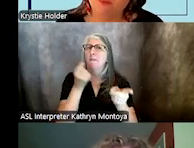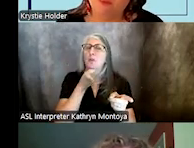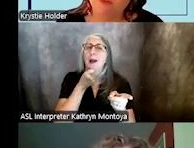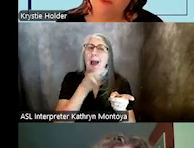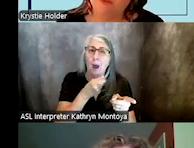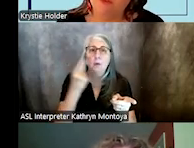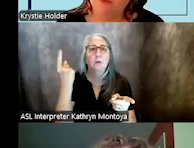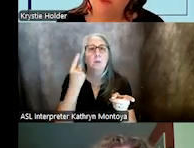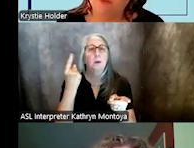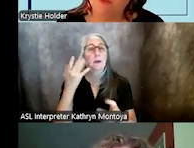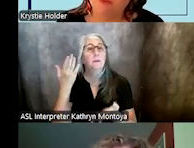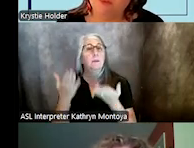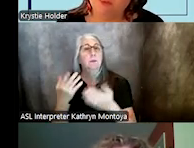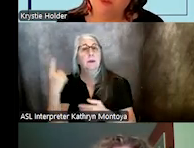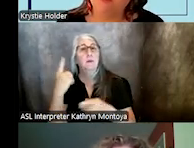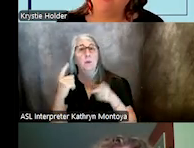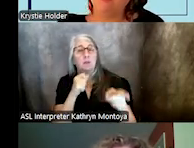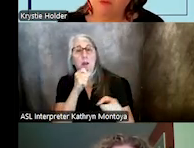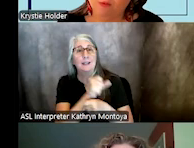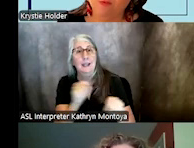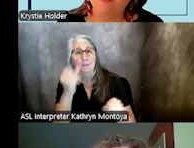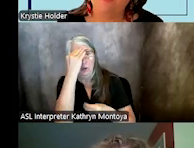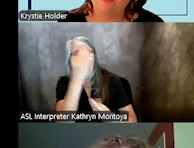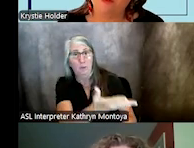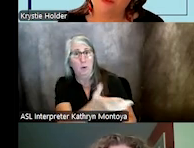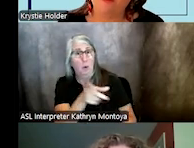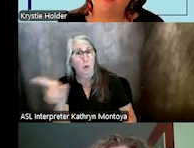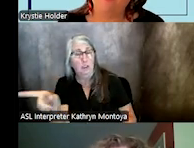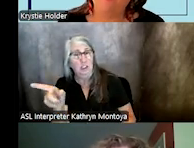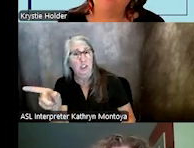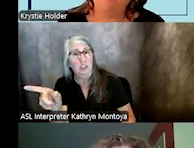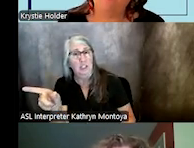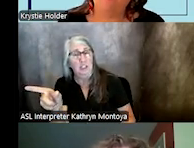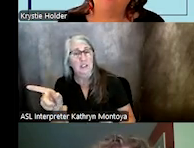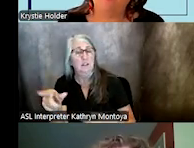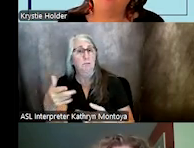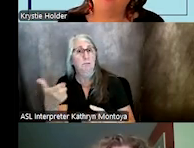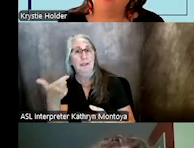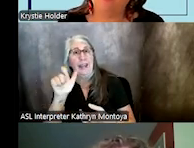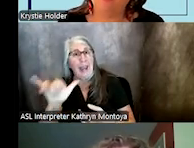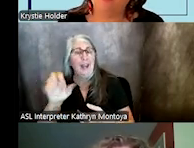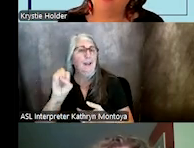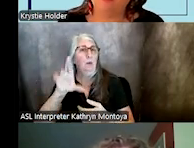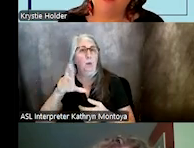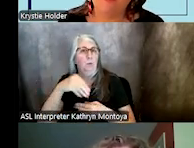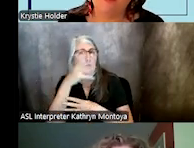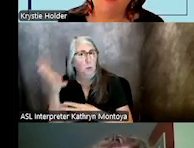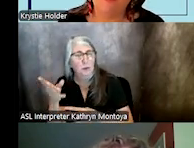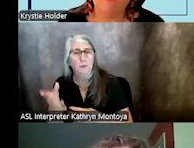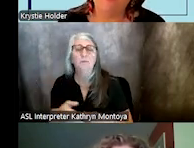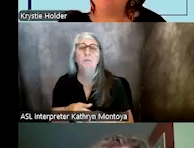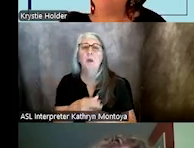might be somebody who's an unsafe person to out you to. So kind of understanding how to walk that line. And I'll let Jericho and Christy also answer this